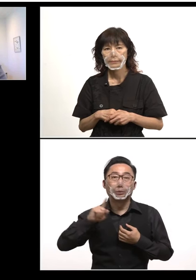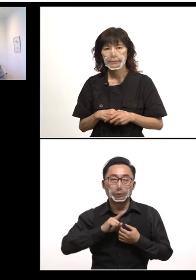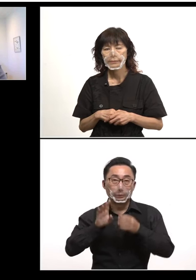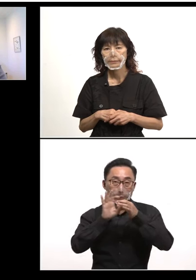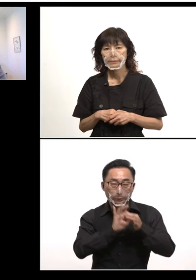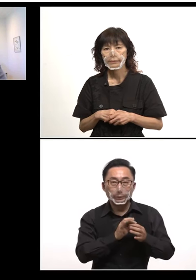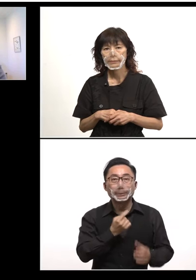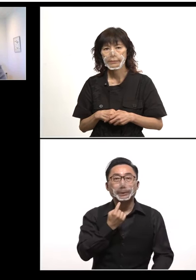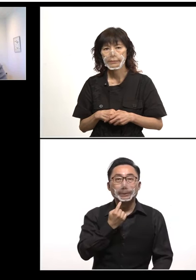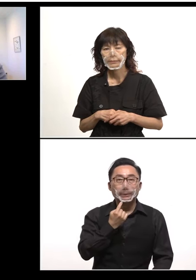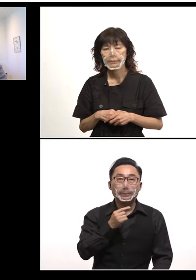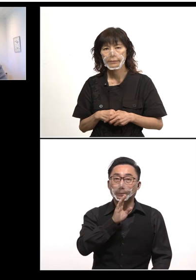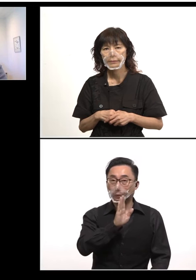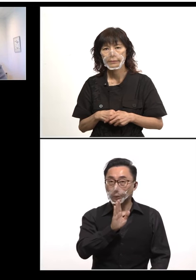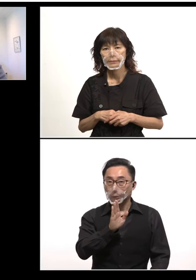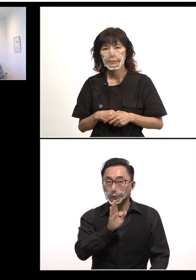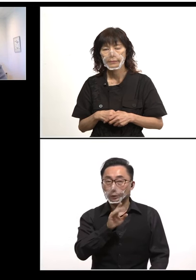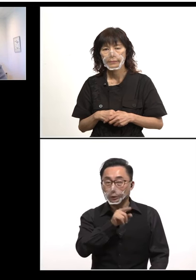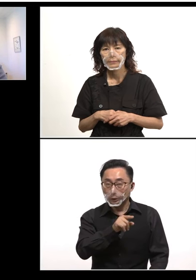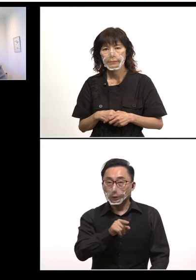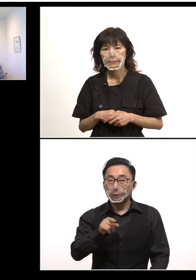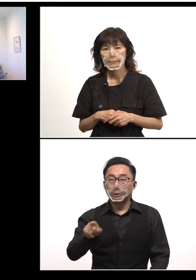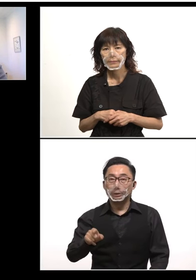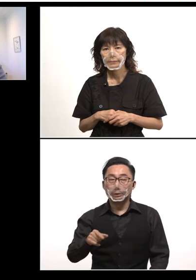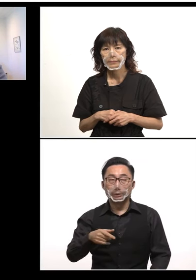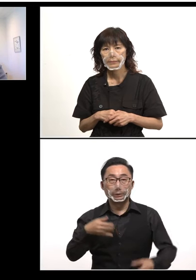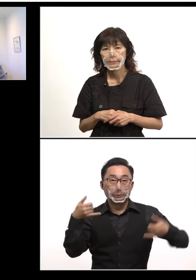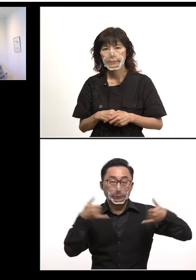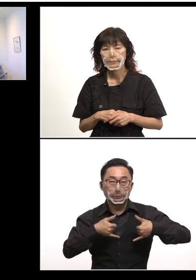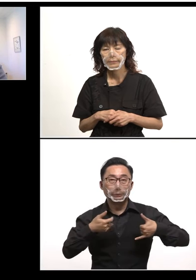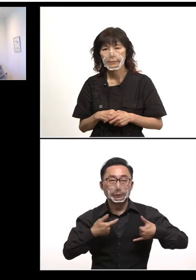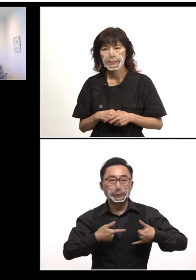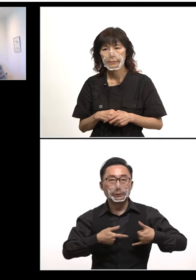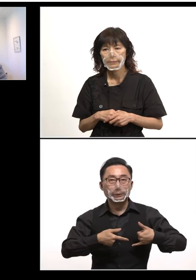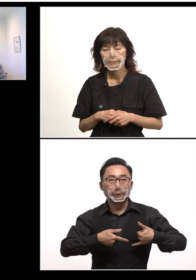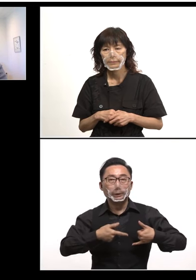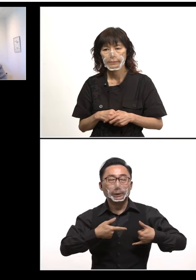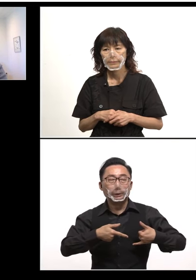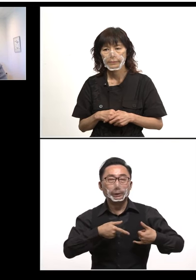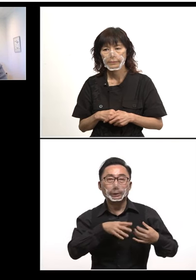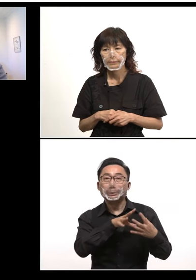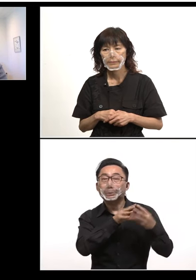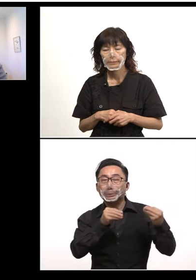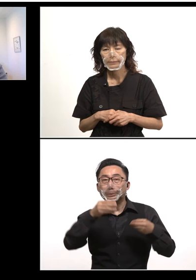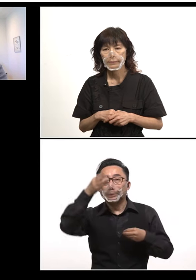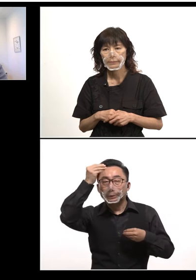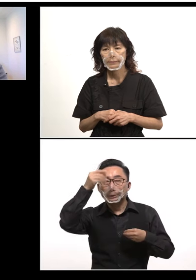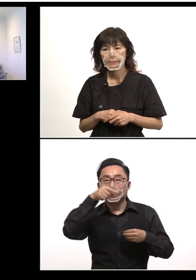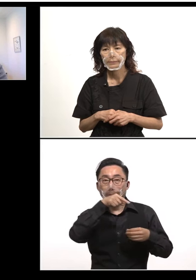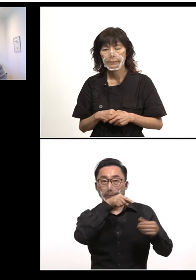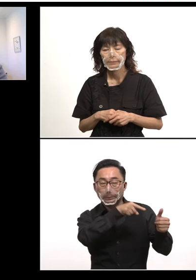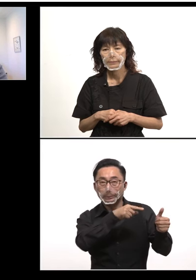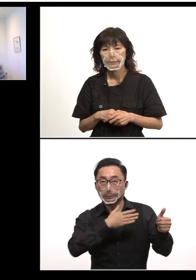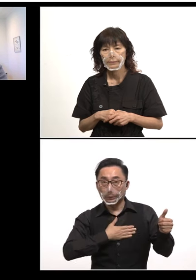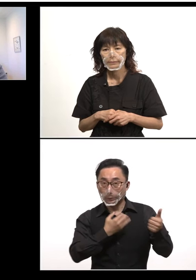so learning through that, I learned more about the way he, if I want to teach him about how